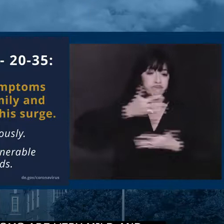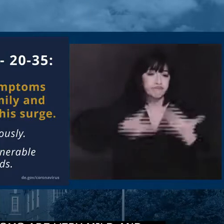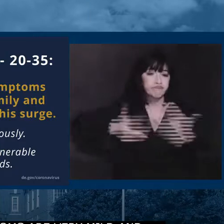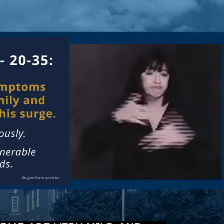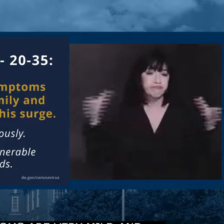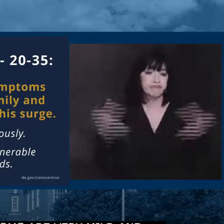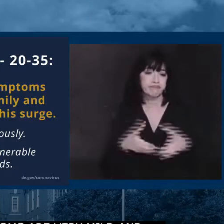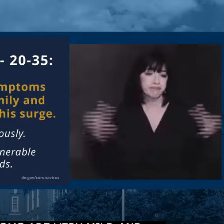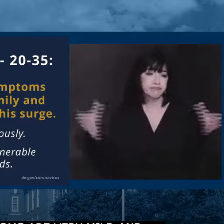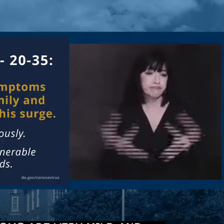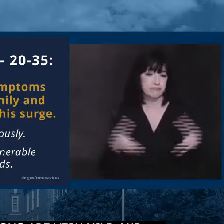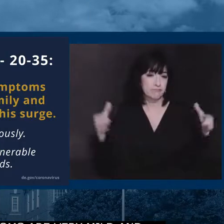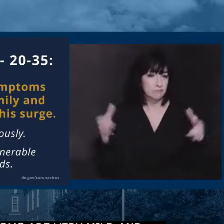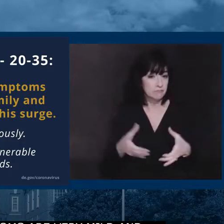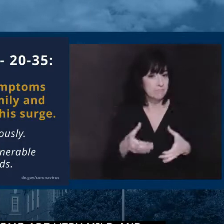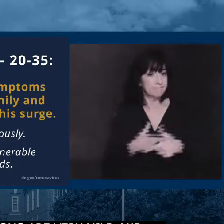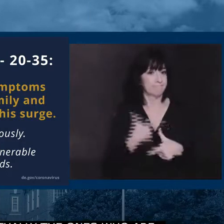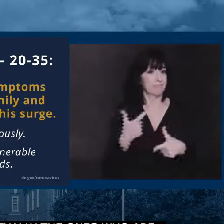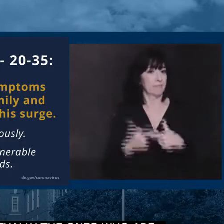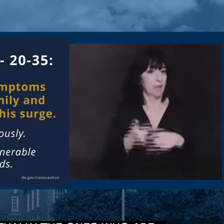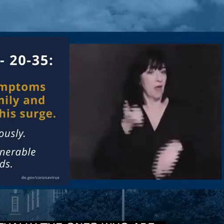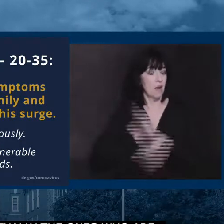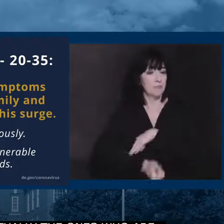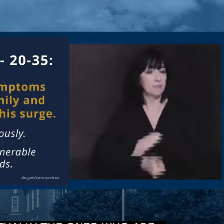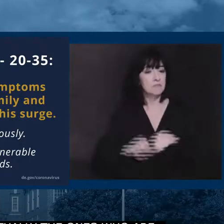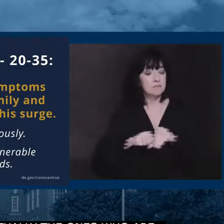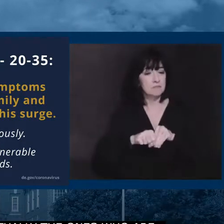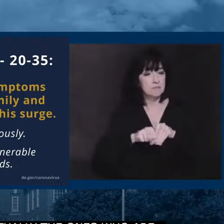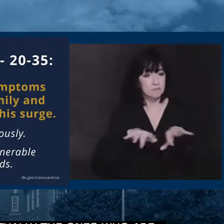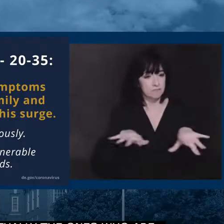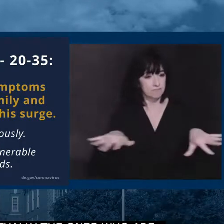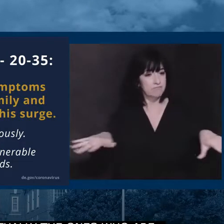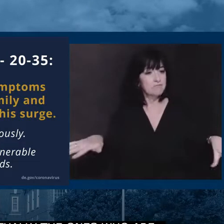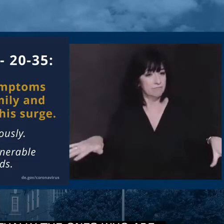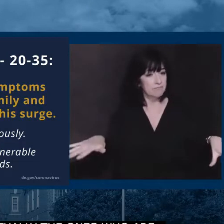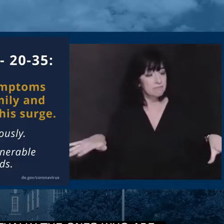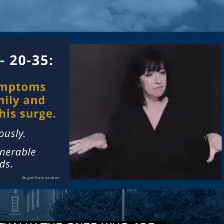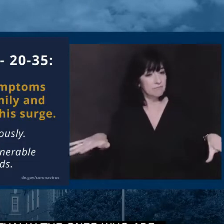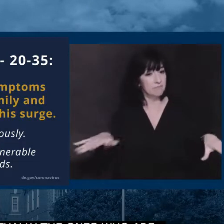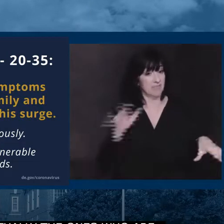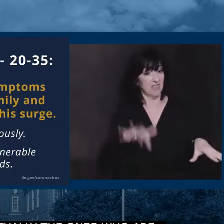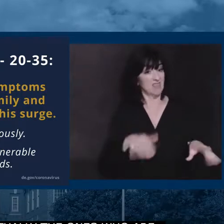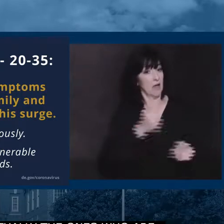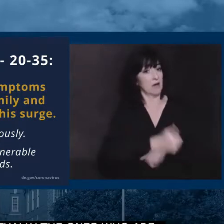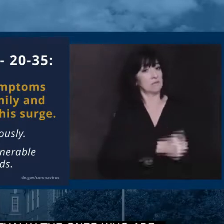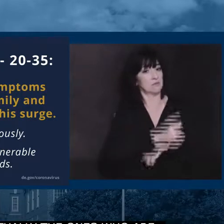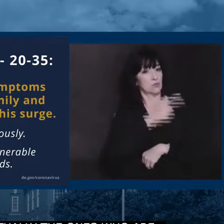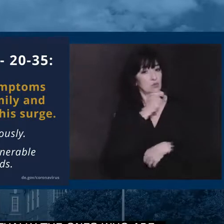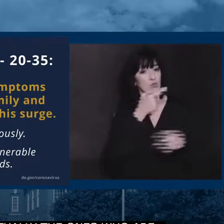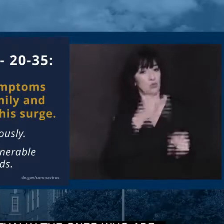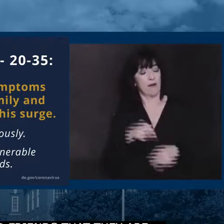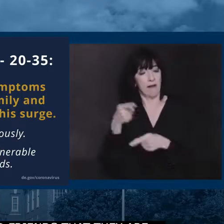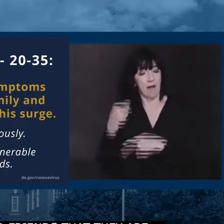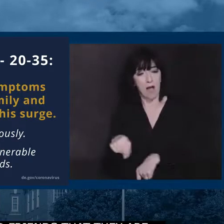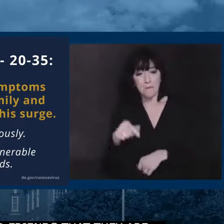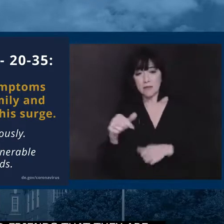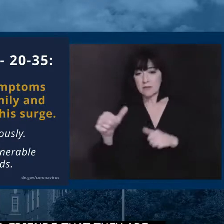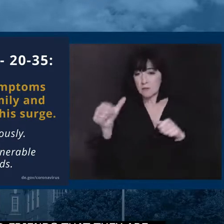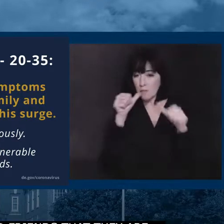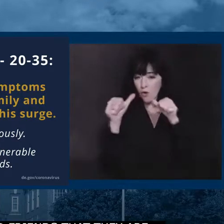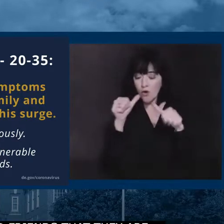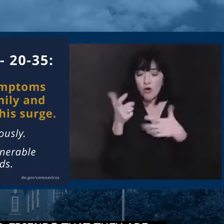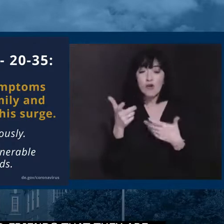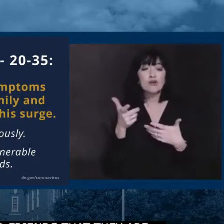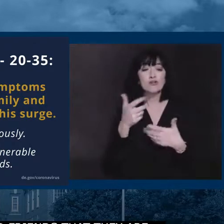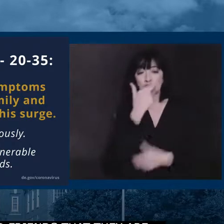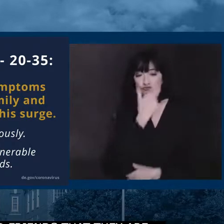gathering with over Thanksgiving in settings in bars and restaurants and other places. So it's